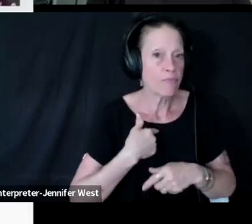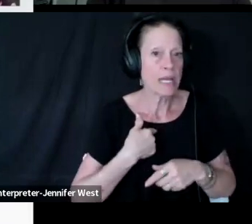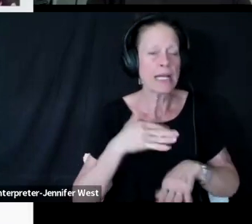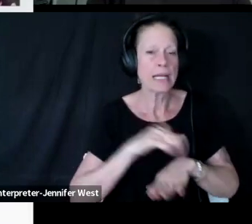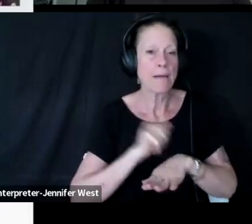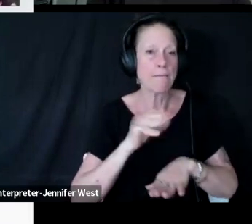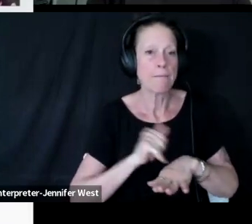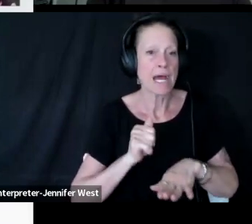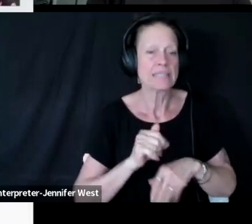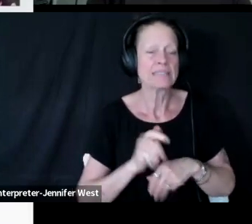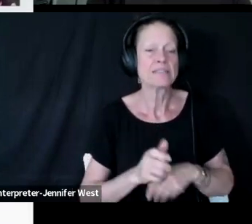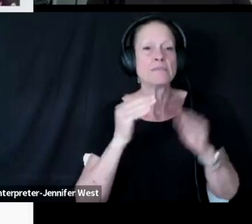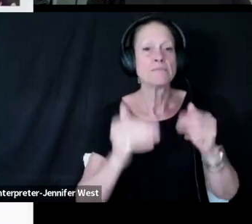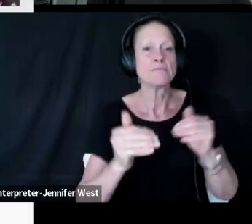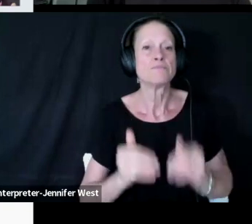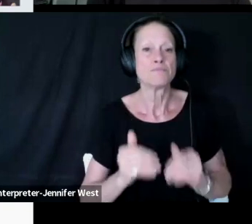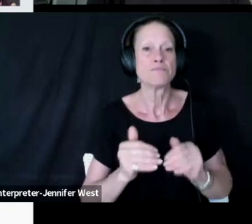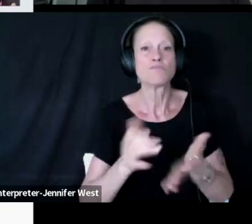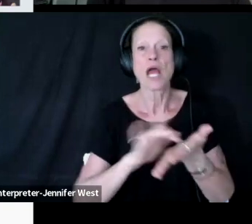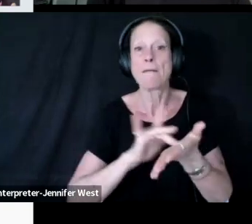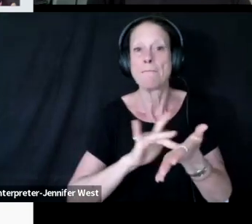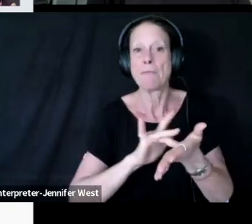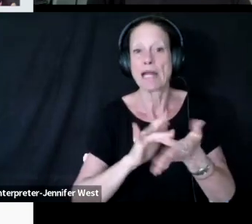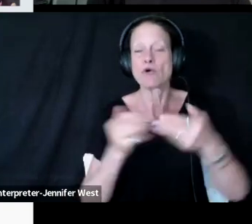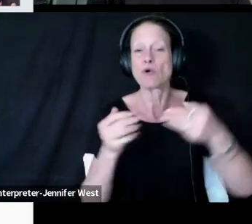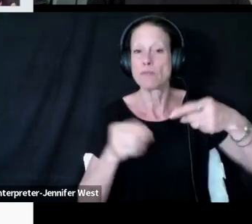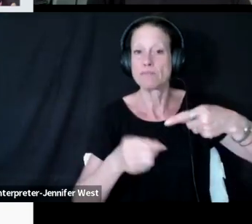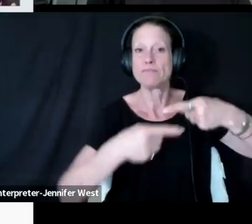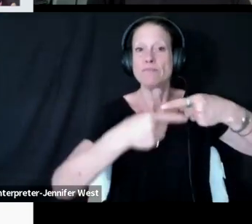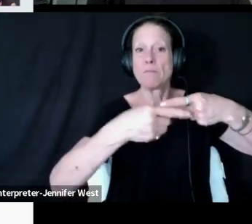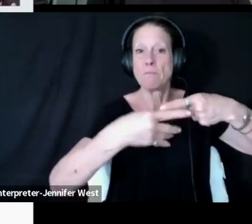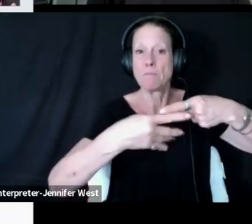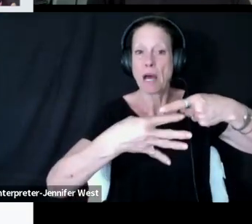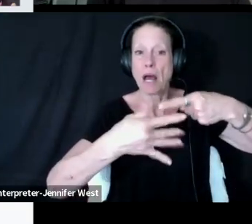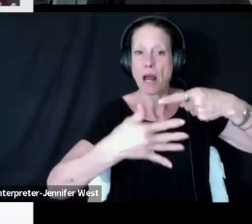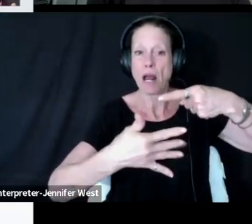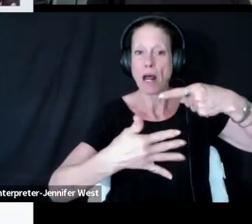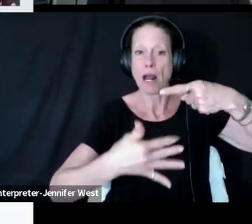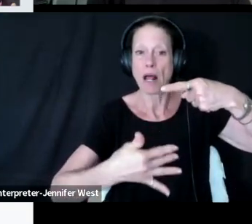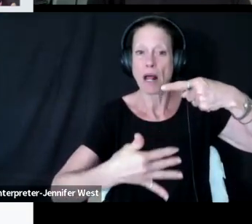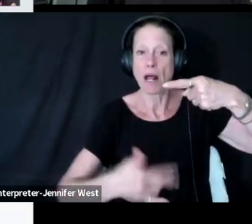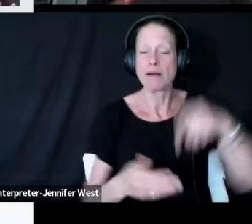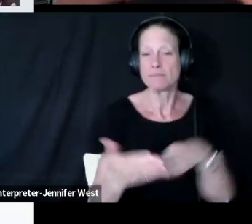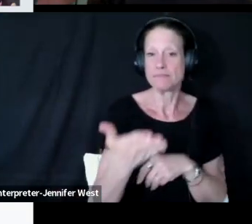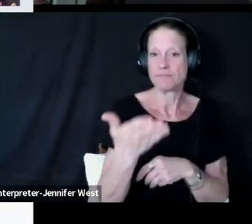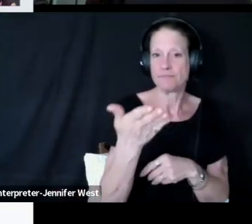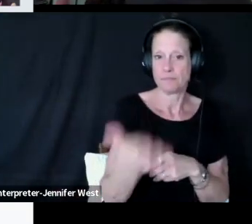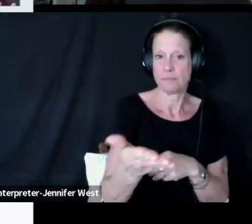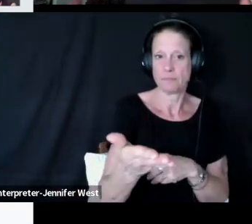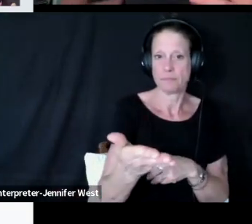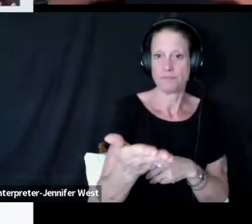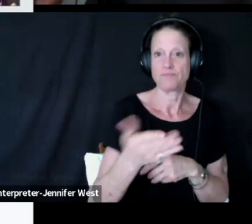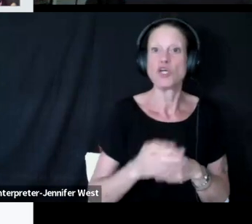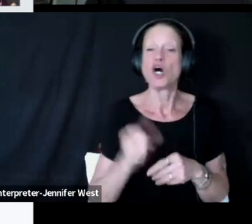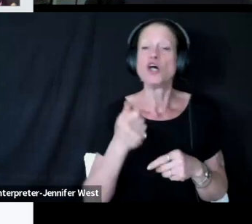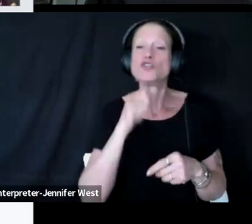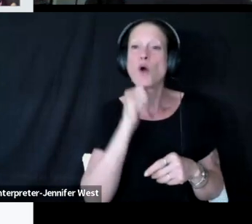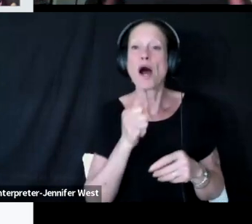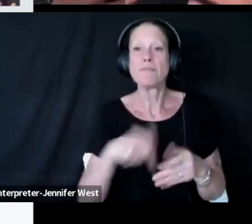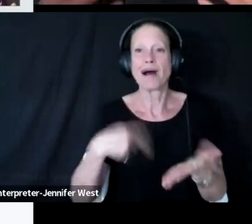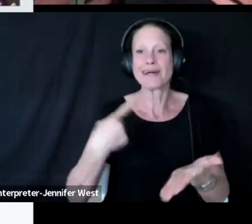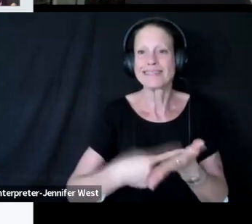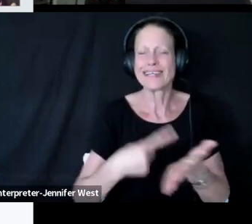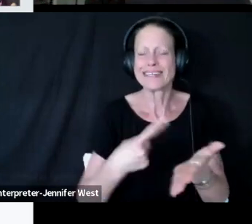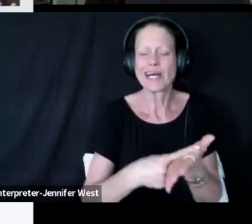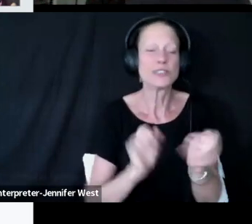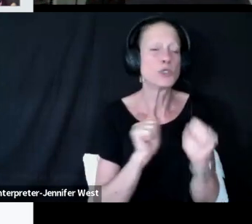Medical and Therapy, we have medication, doctors, diagnosis, insurance, therapy. So I'm not going to go through all of these,